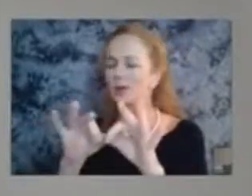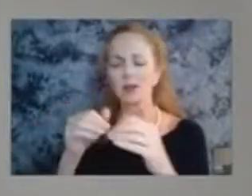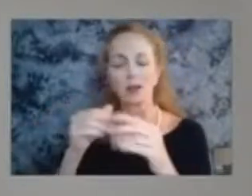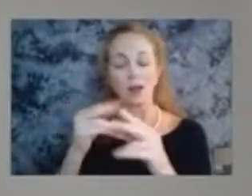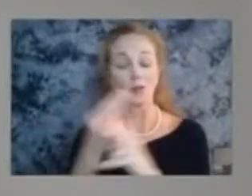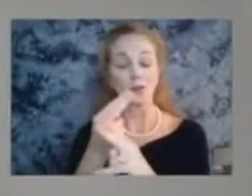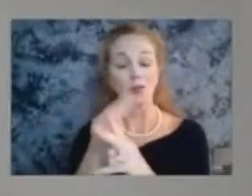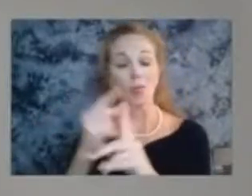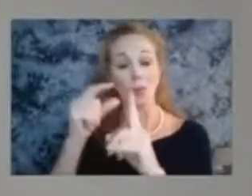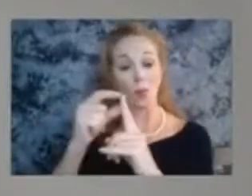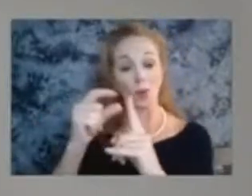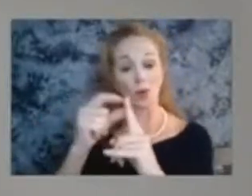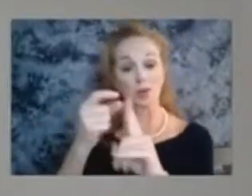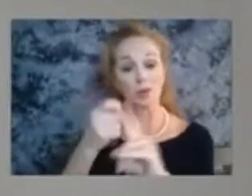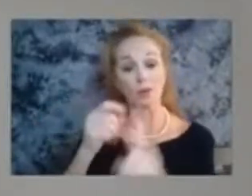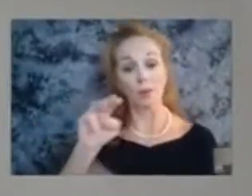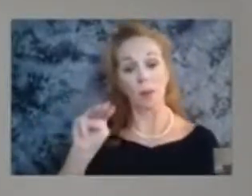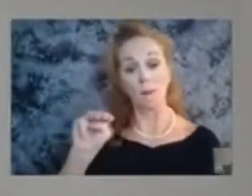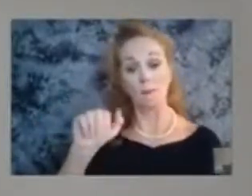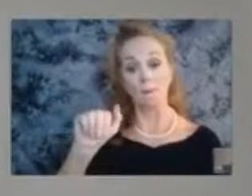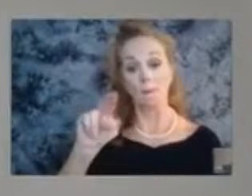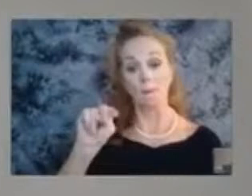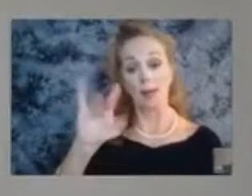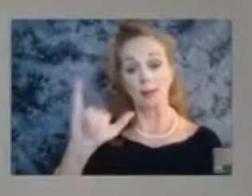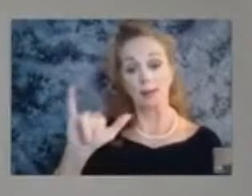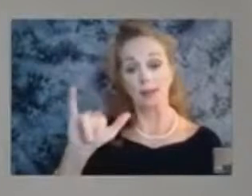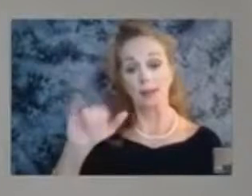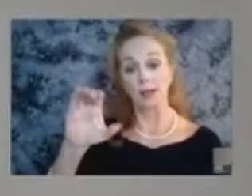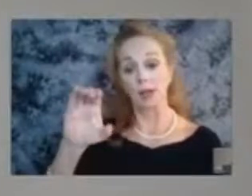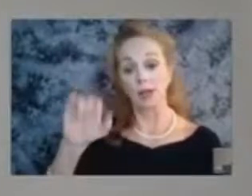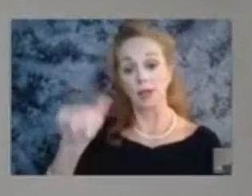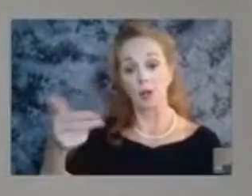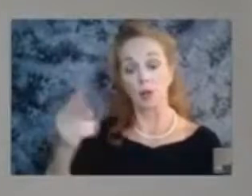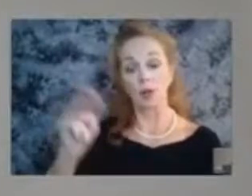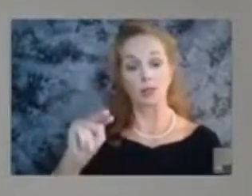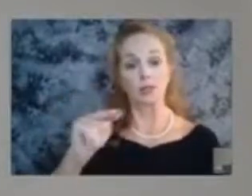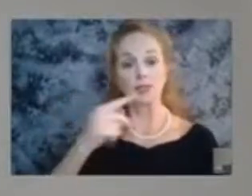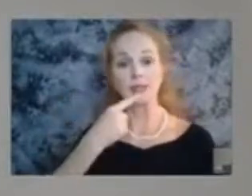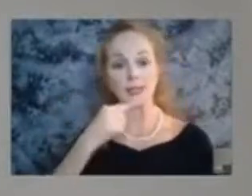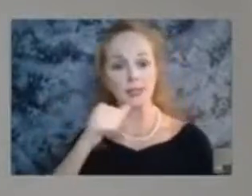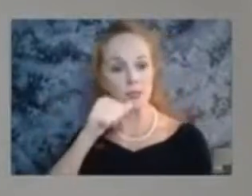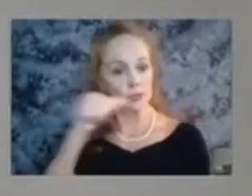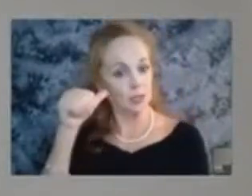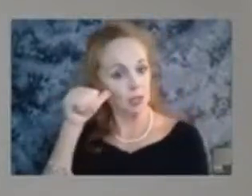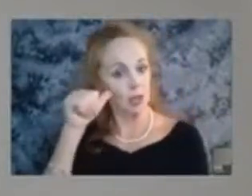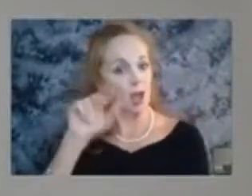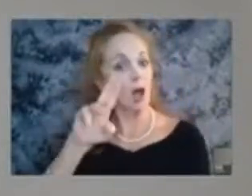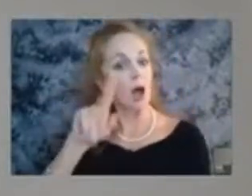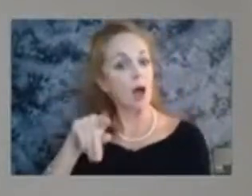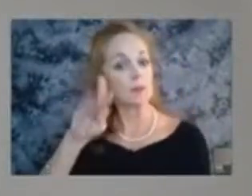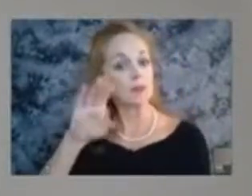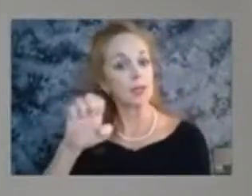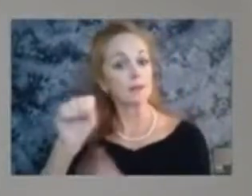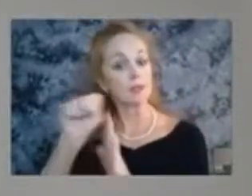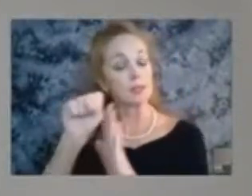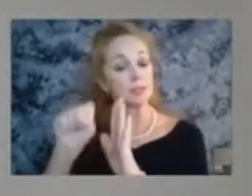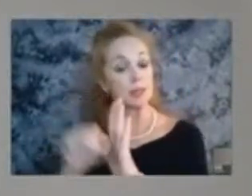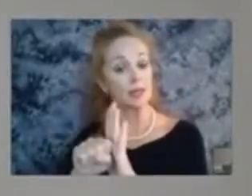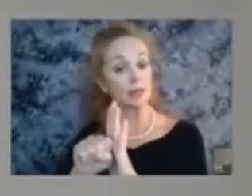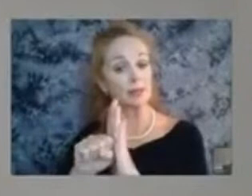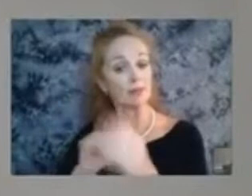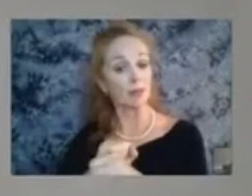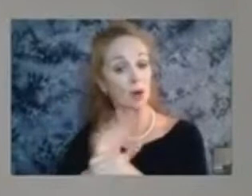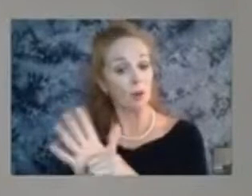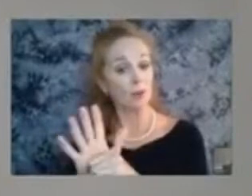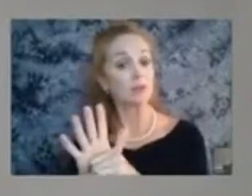Dr. Mandy Cohen just yesterday in an update that she did for the state COVID update that they do weekly. I just happened